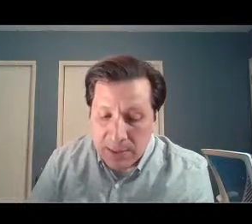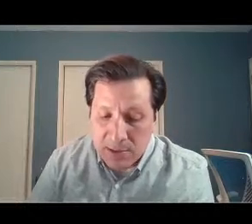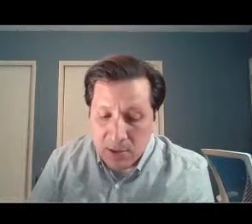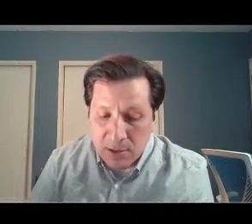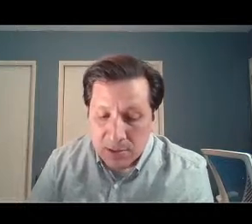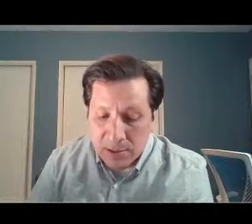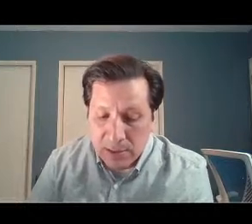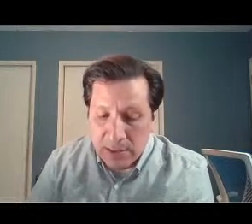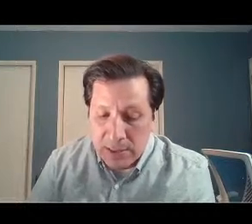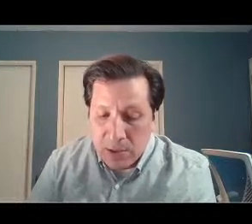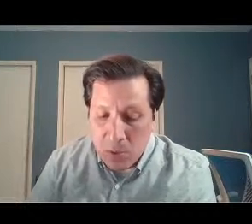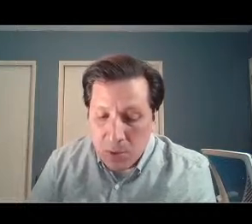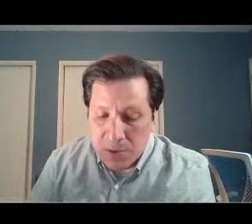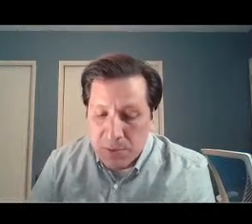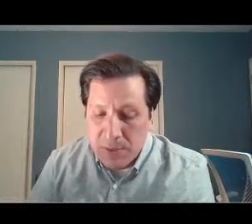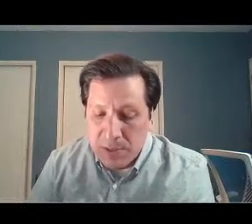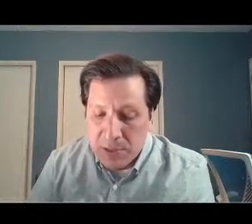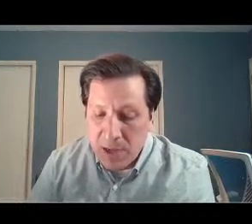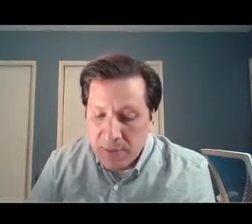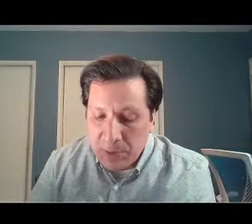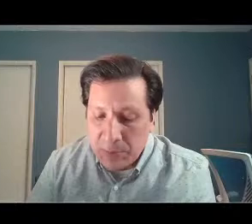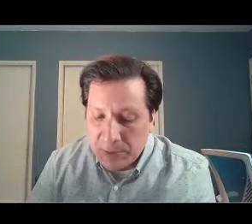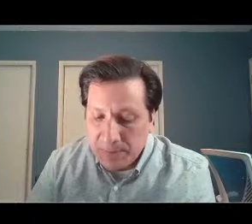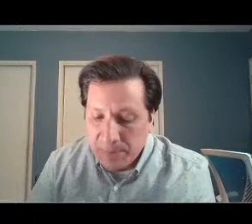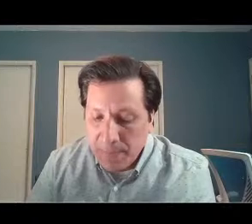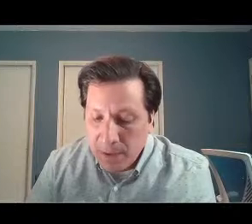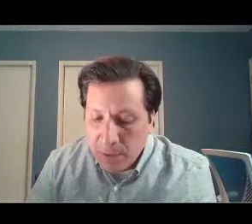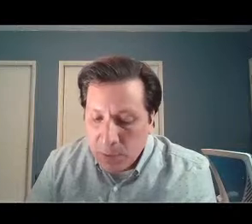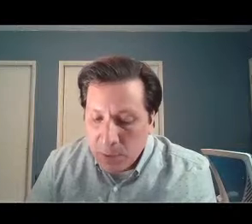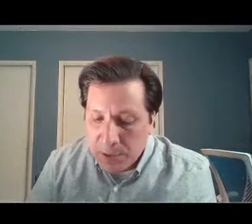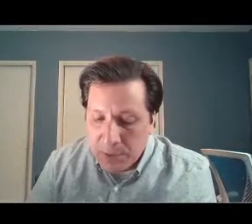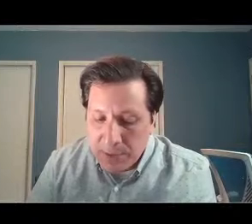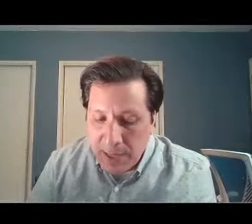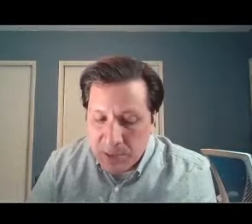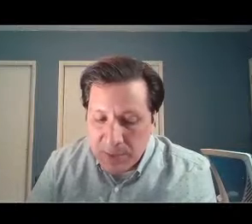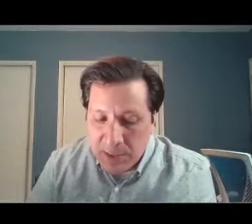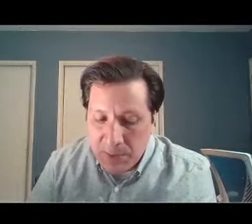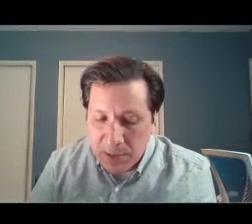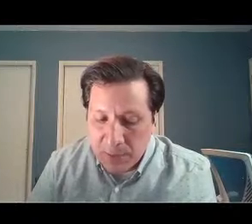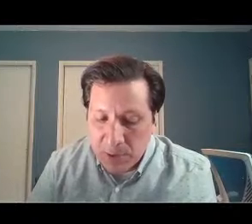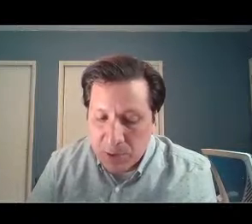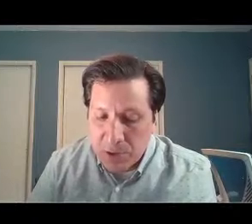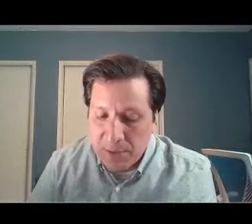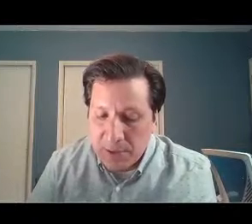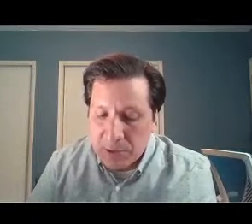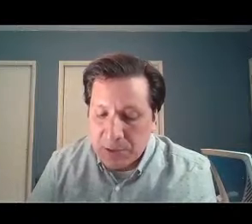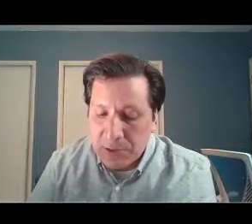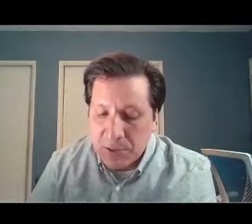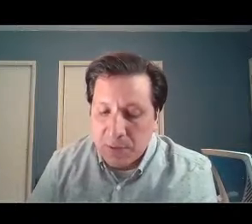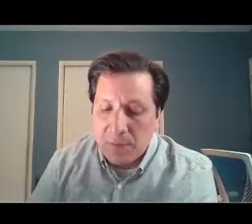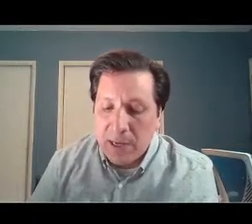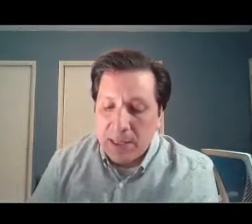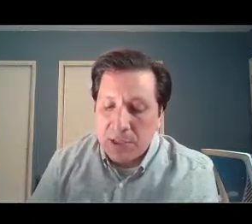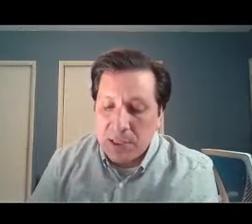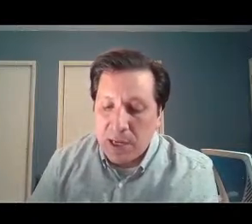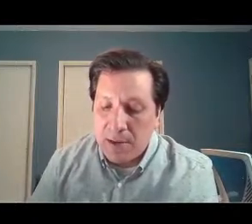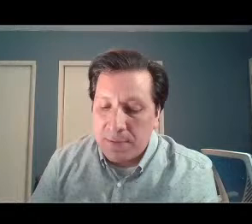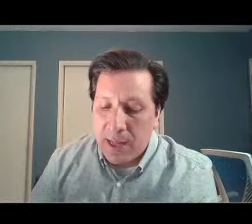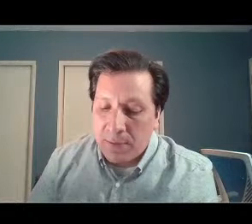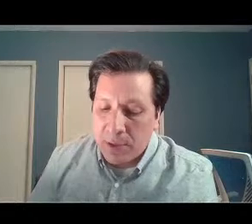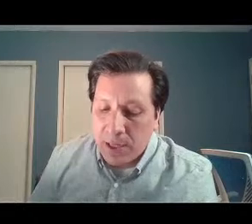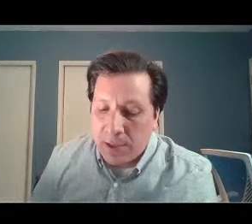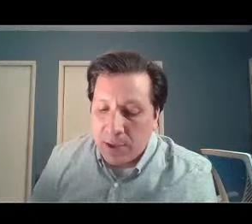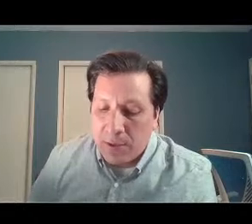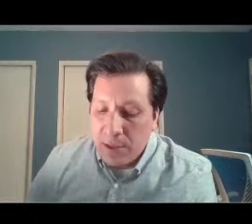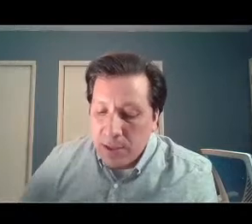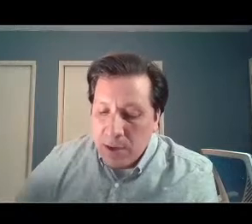described in this article orders the readmission of a pupil the one student has been expelled from the KJ unight school district for a violation